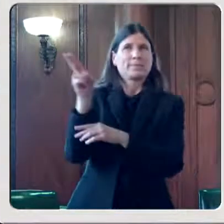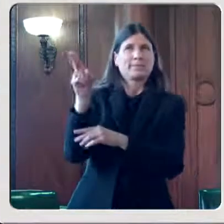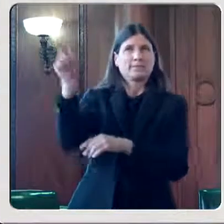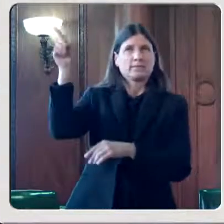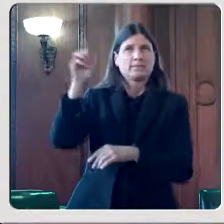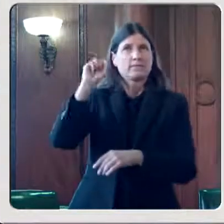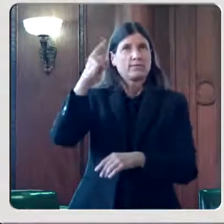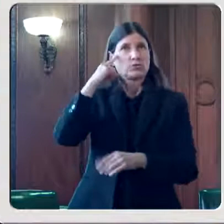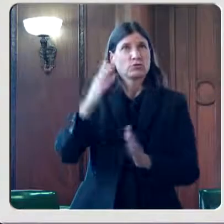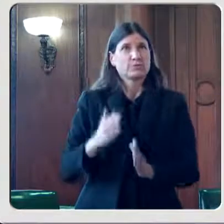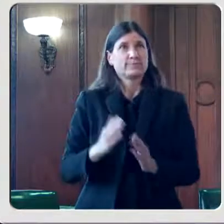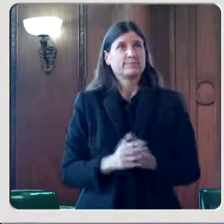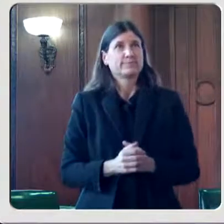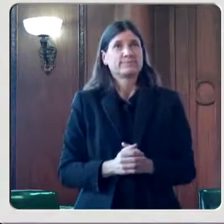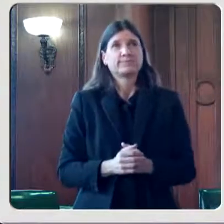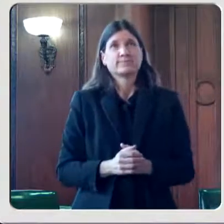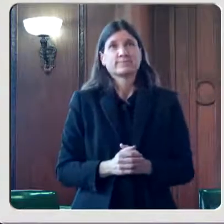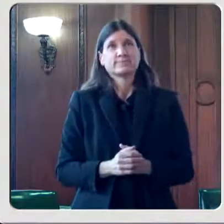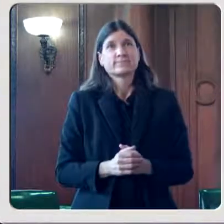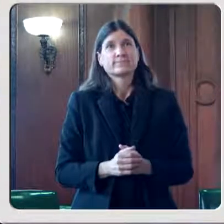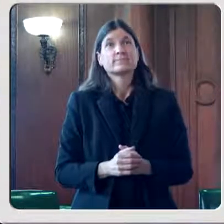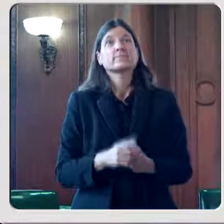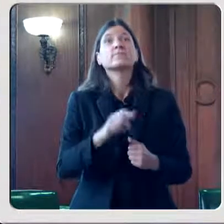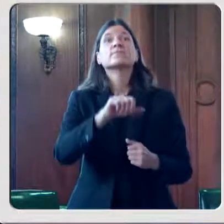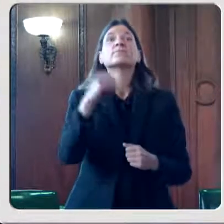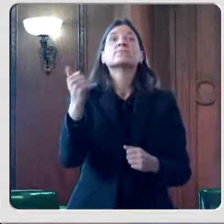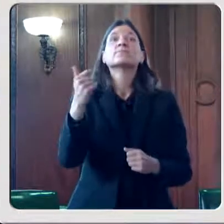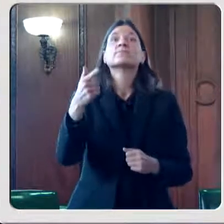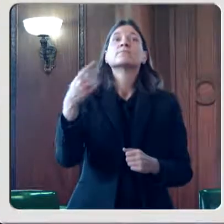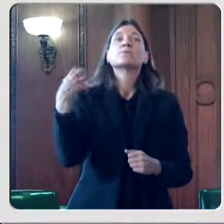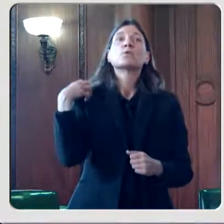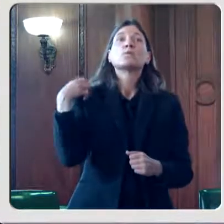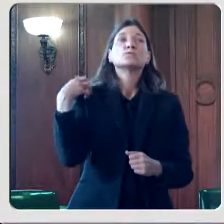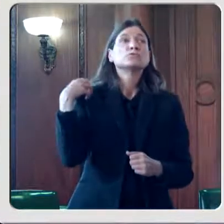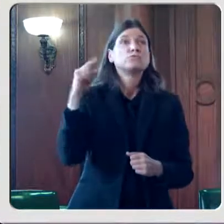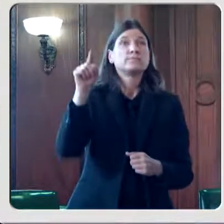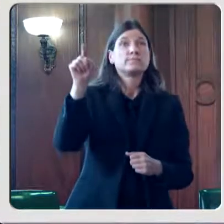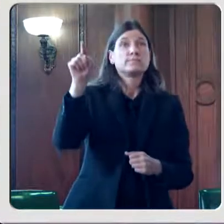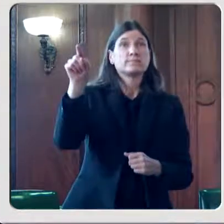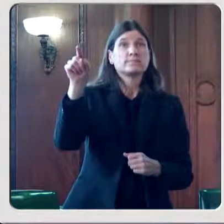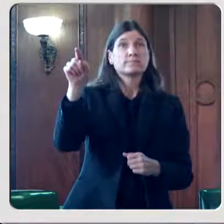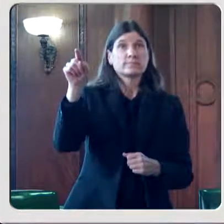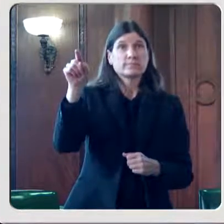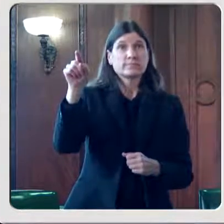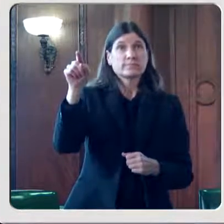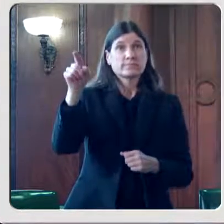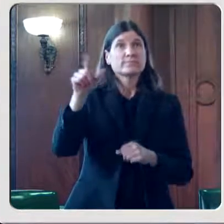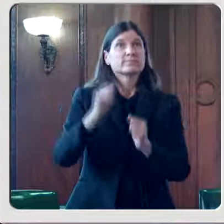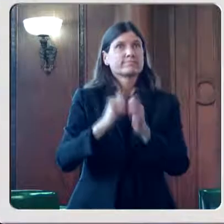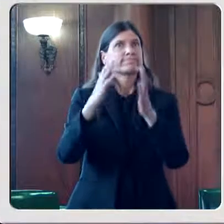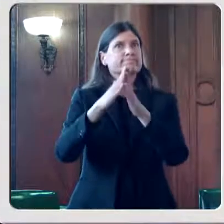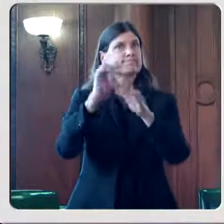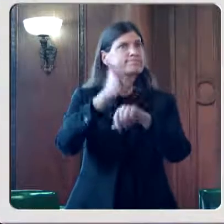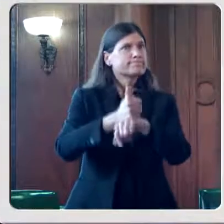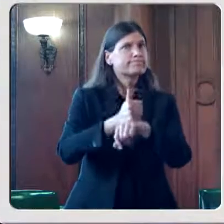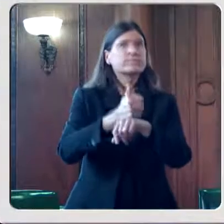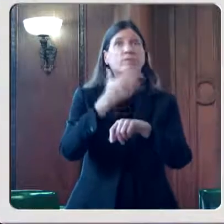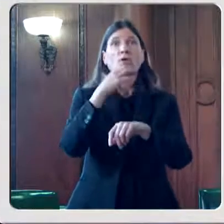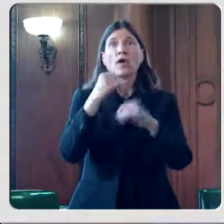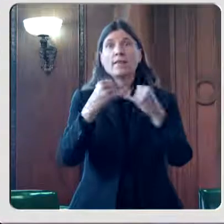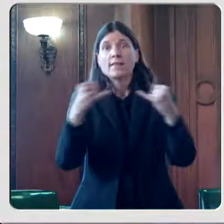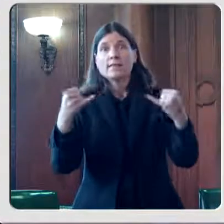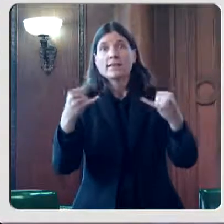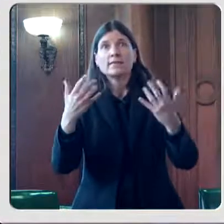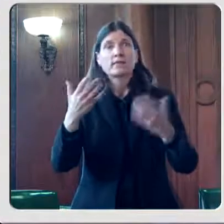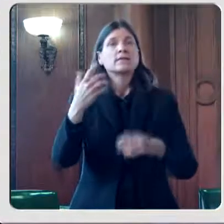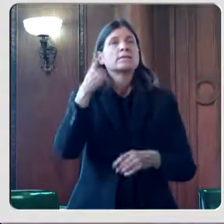seniors. I appreciate that, Nick. And again, Governor Baker announced late last week the 211 line, that's a